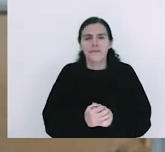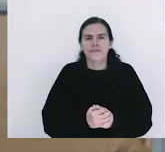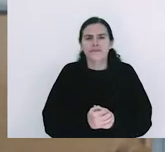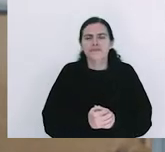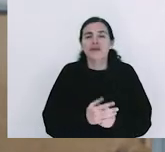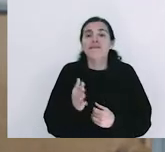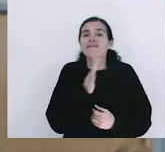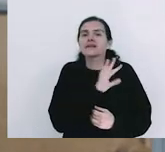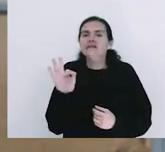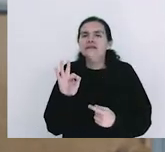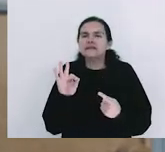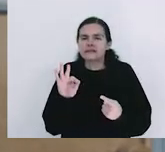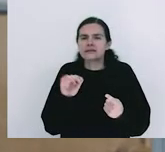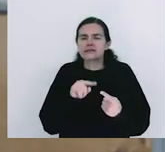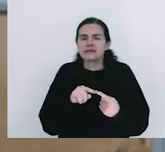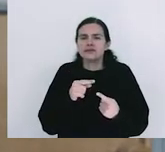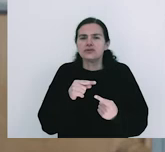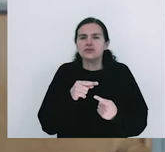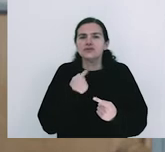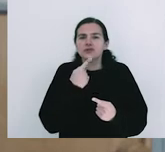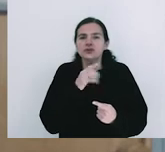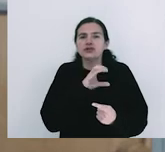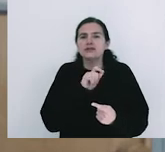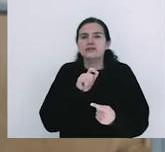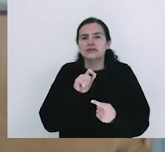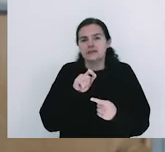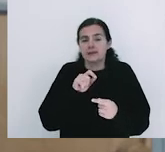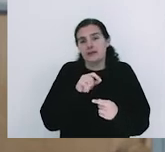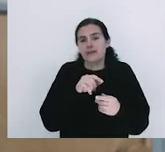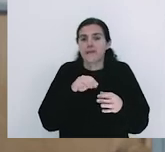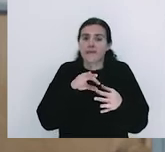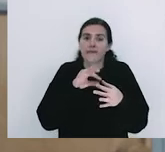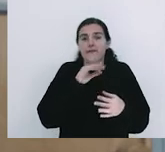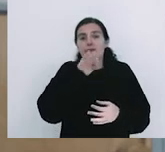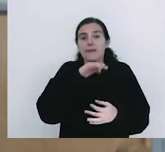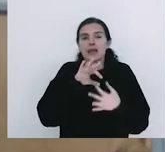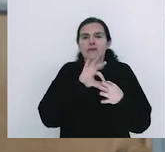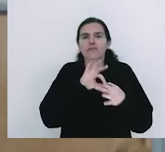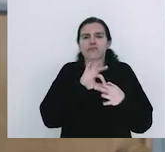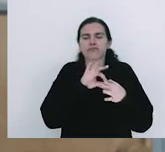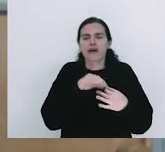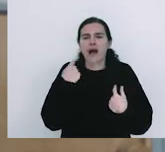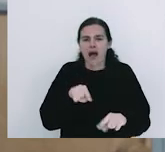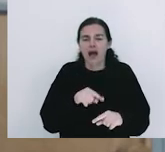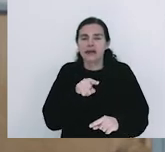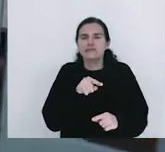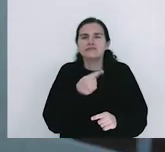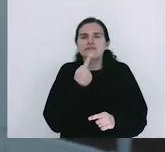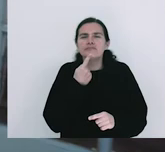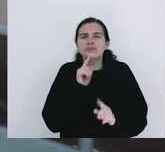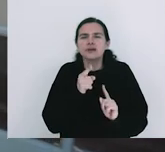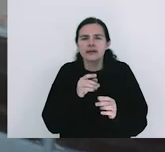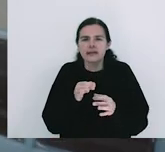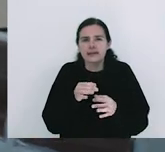In French, you say la cellule familiale, which is the family unit. So this notion of